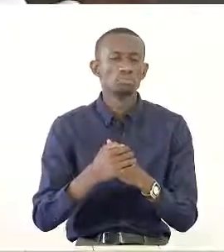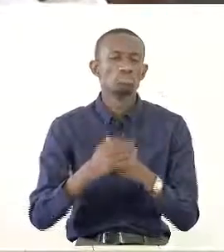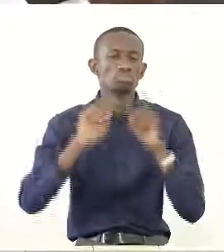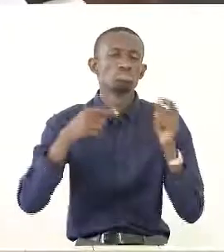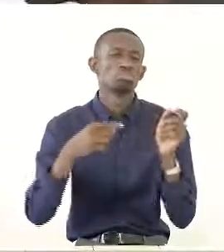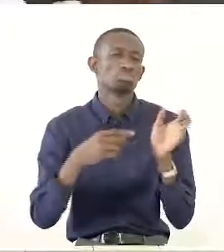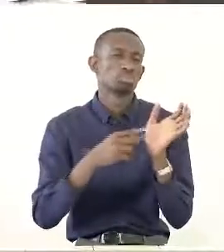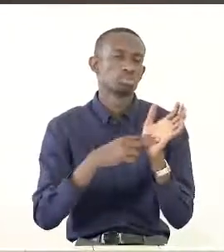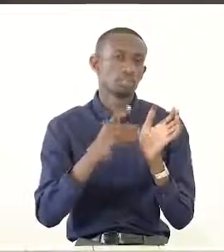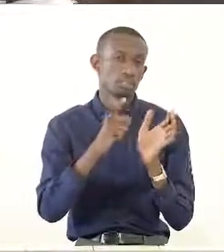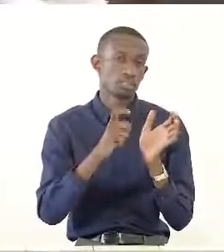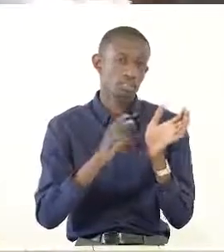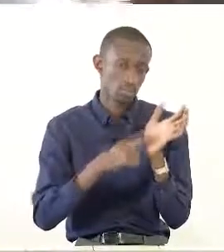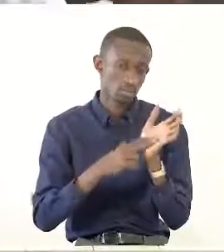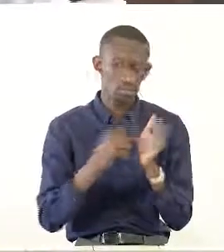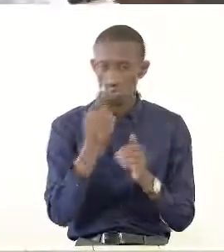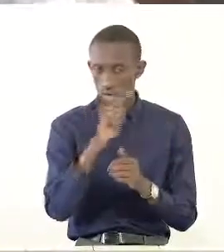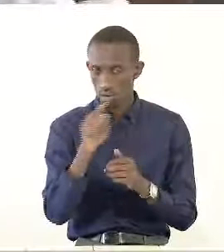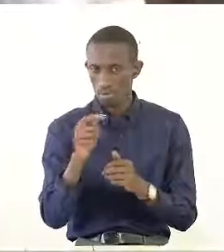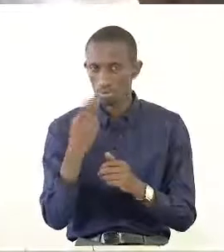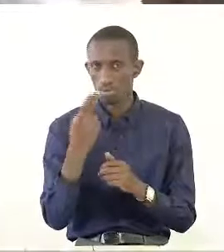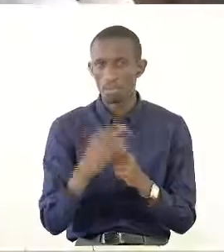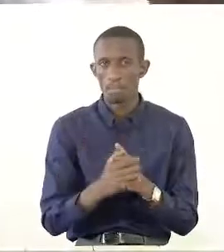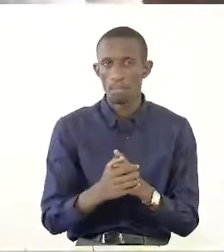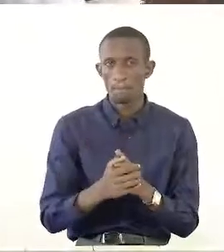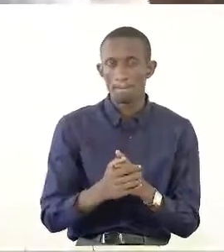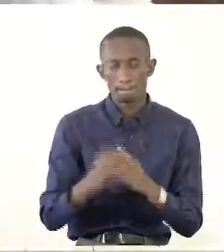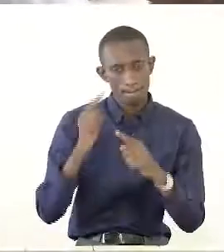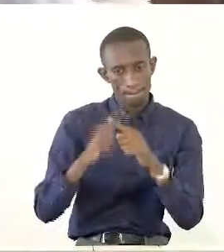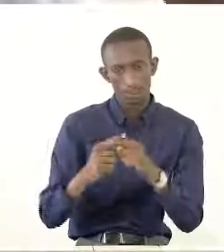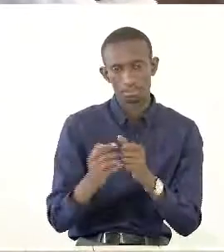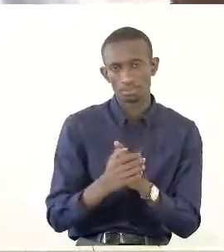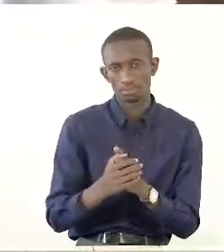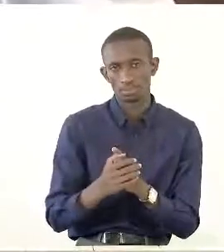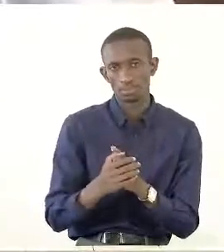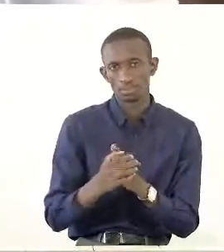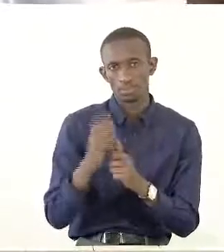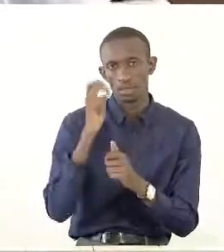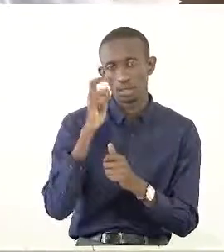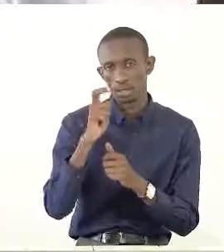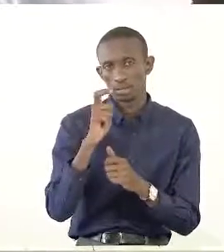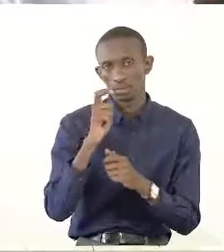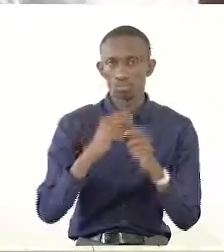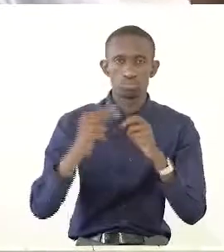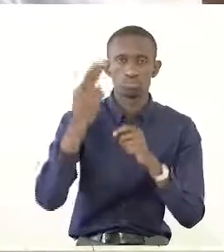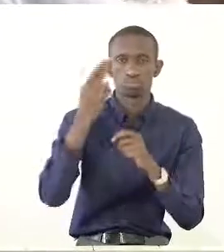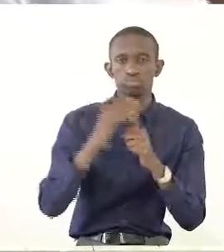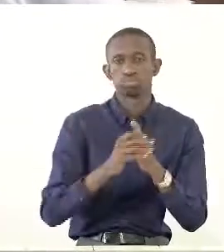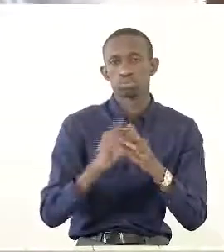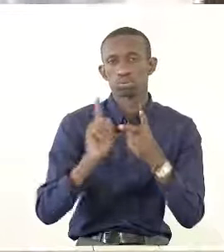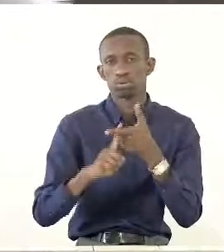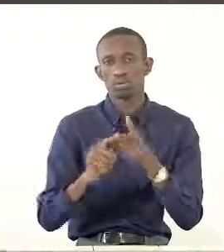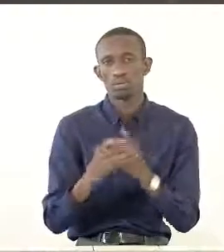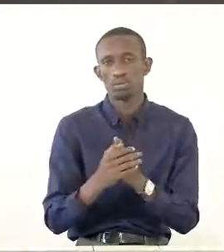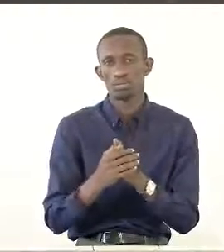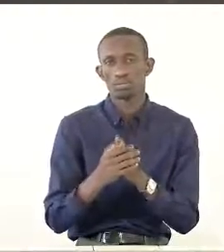a half times x squared plus 3x minus 5 raised to power 2, then plus